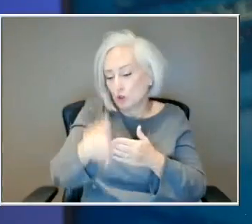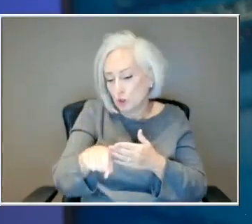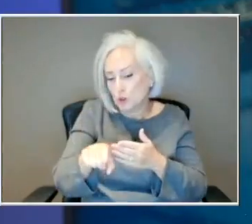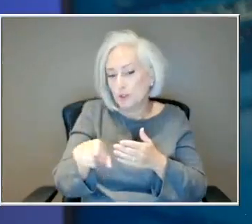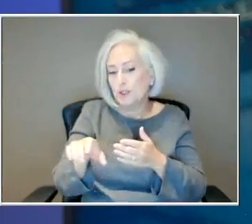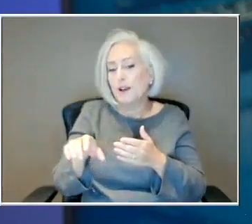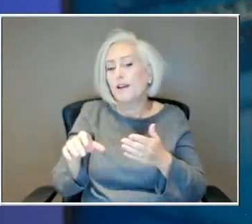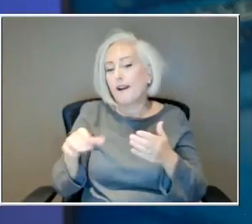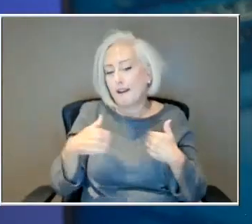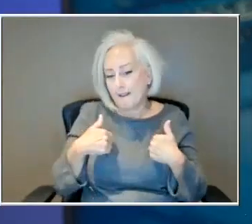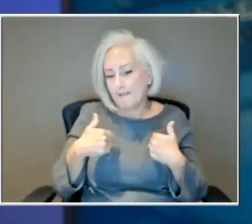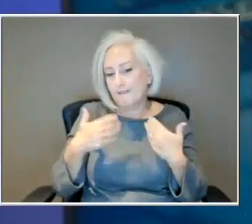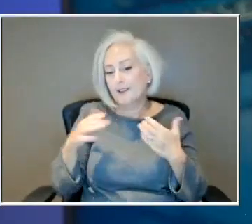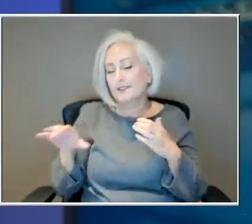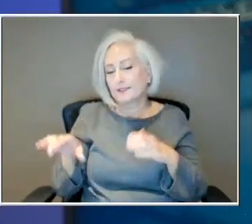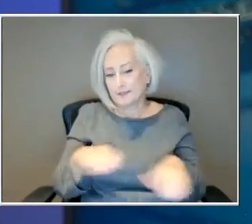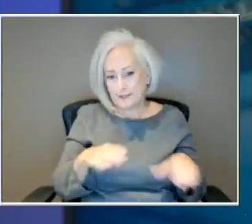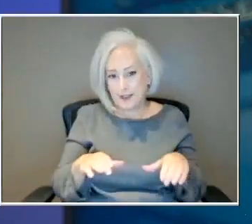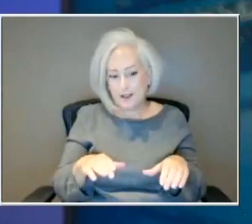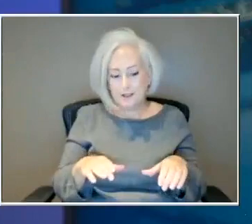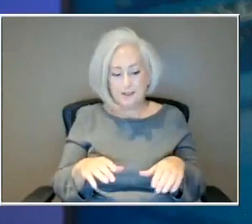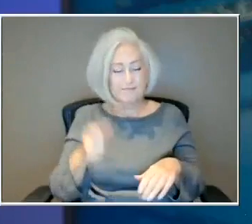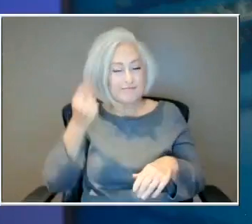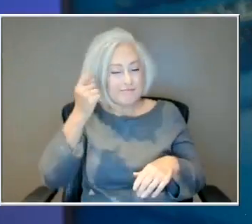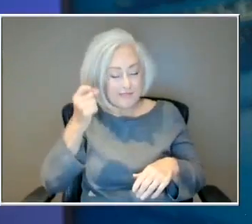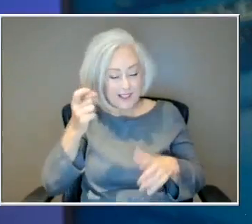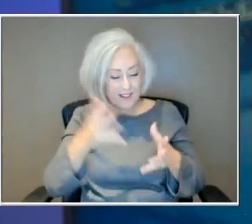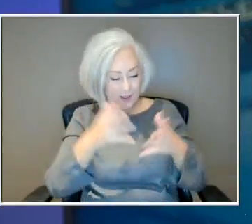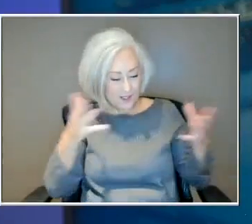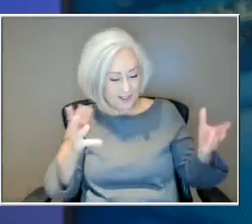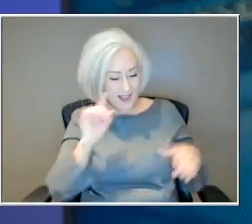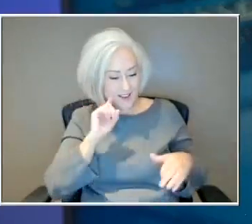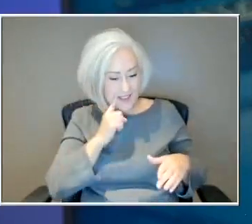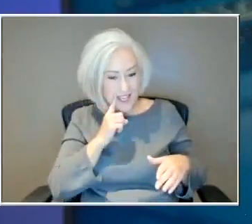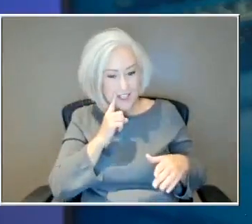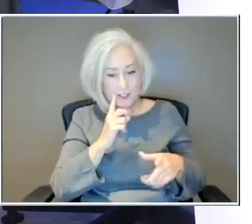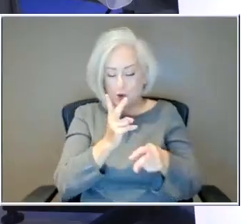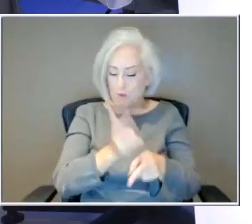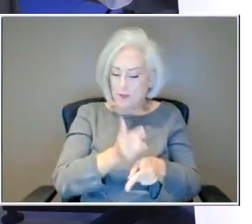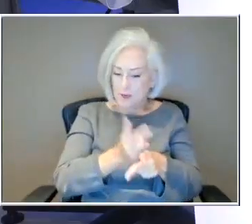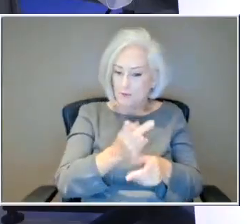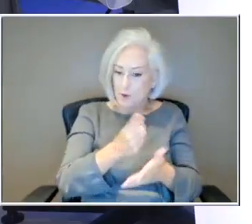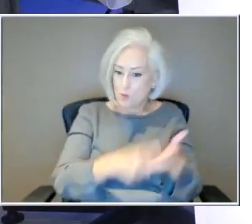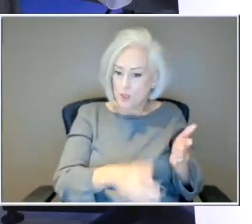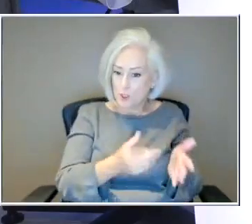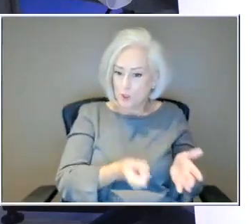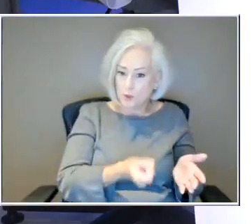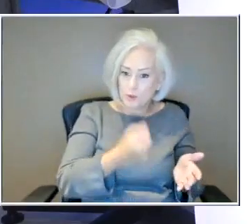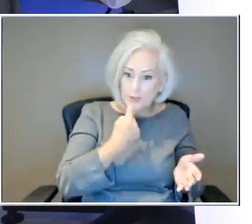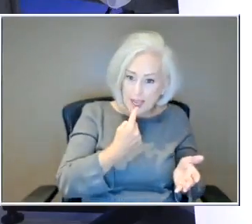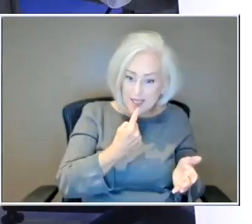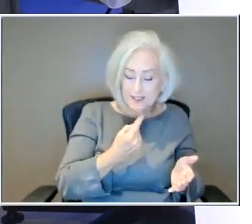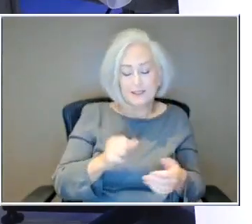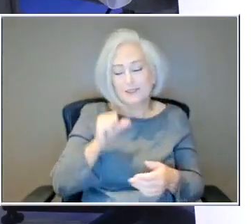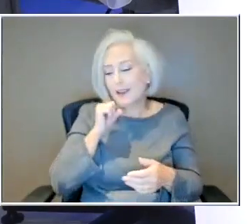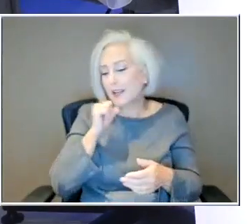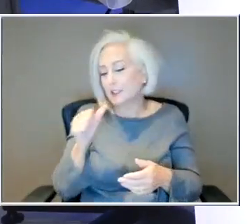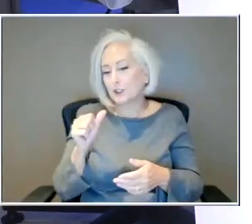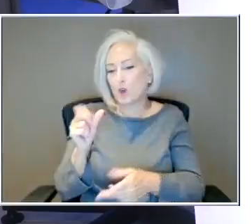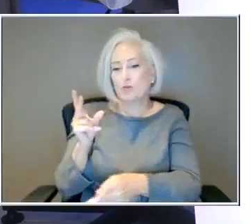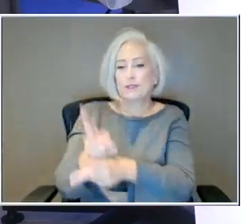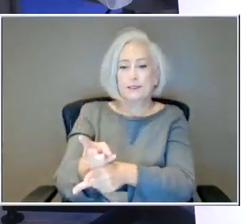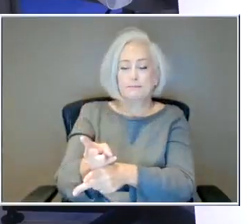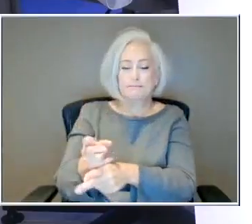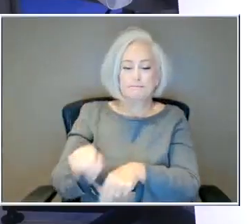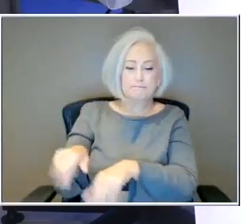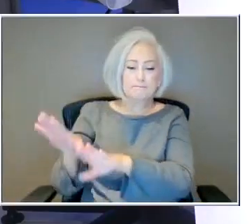place. So just be wise, I think, with the candy that you take and don't take. Well, and we kind of lose the insight, the fact that we're going from house to house,